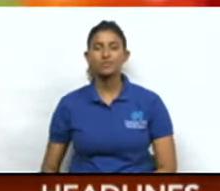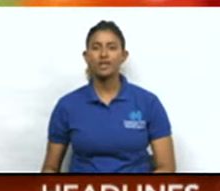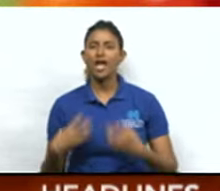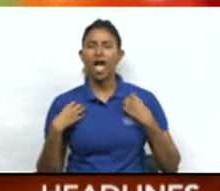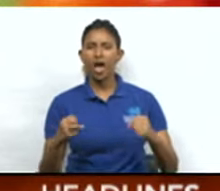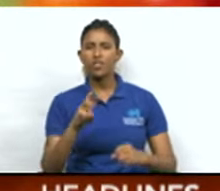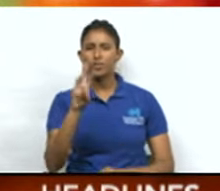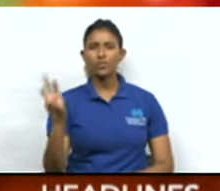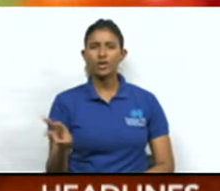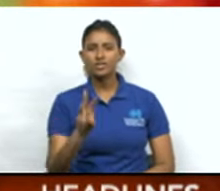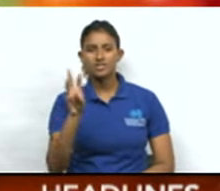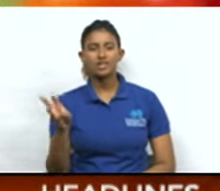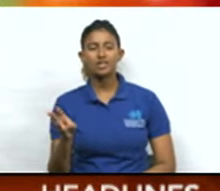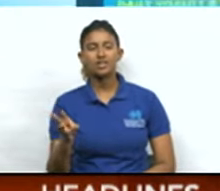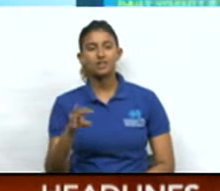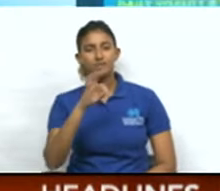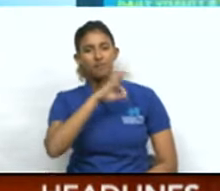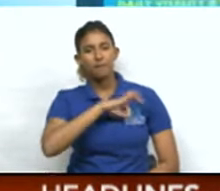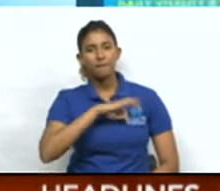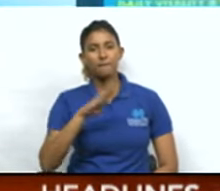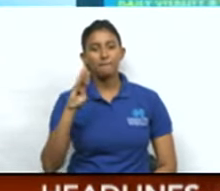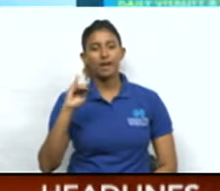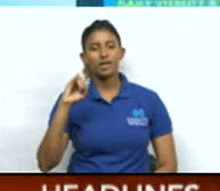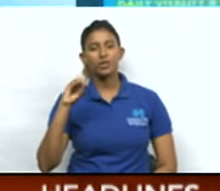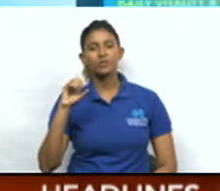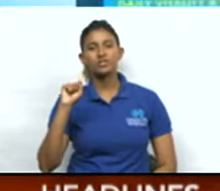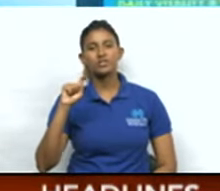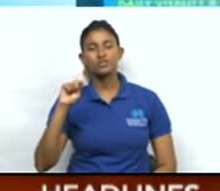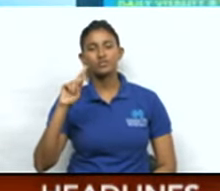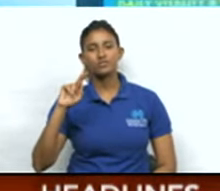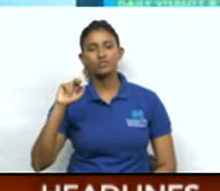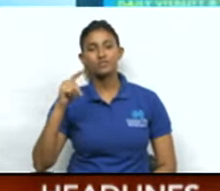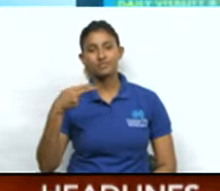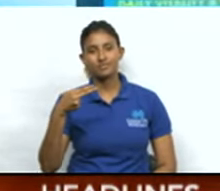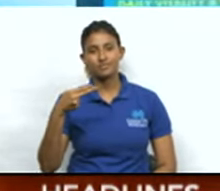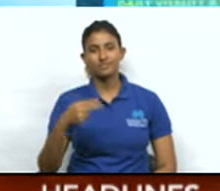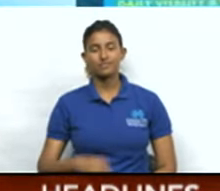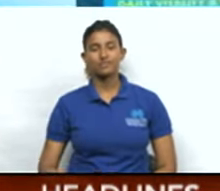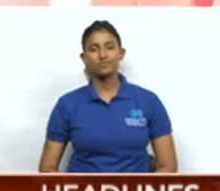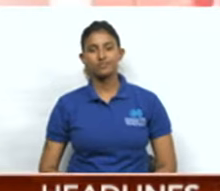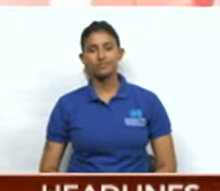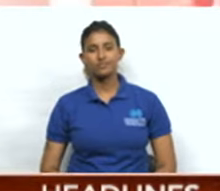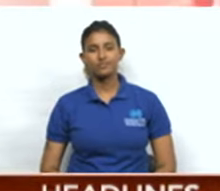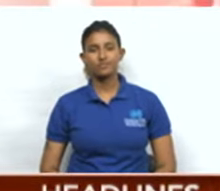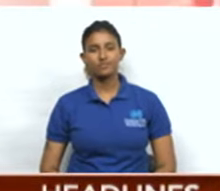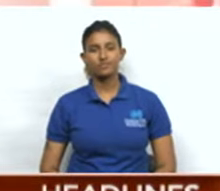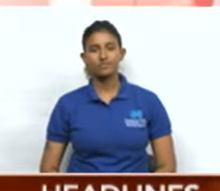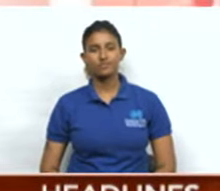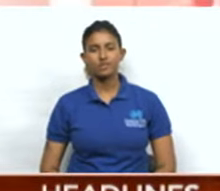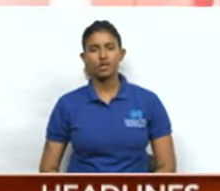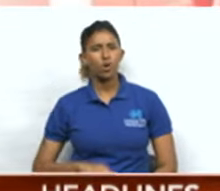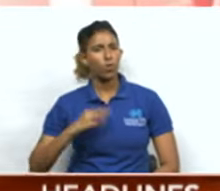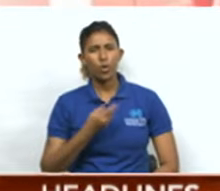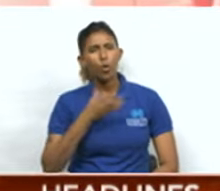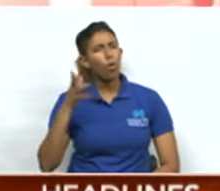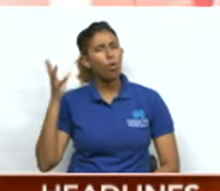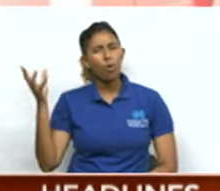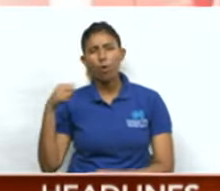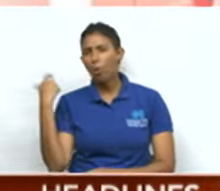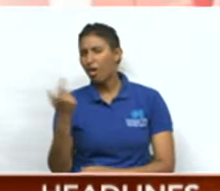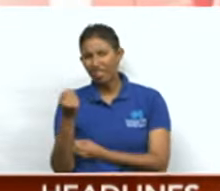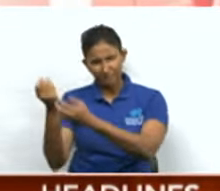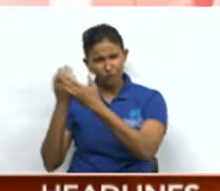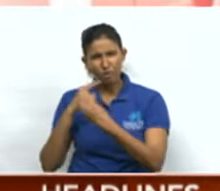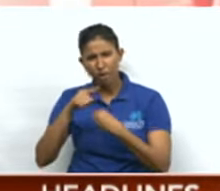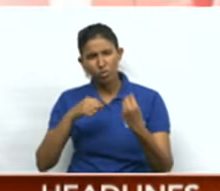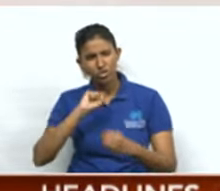Wellness Wednesday, brought to you by BioStrand. Get what you need naturally. We've all heard of shingles, also known as